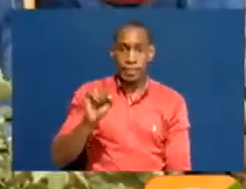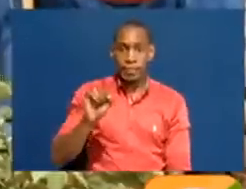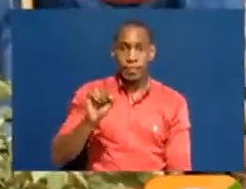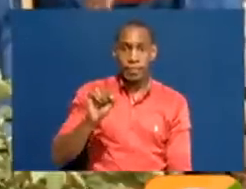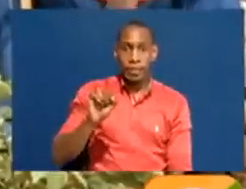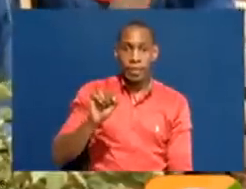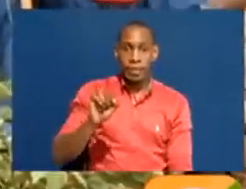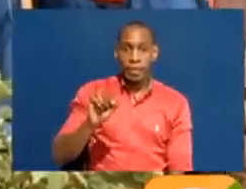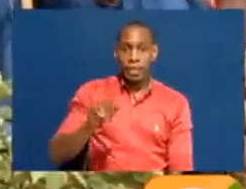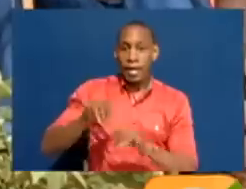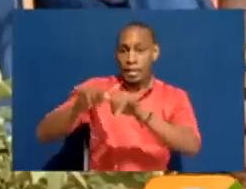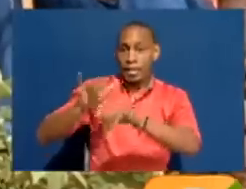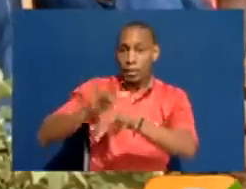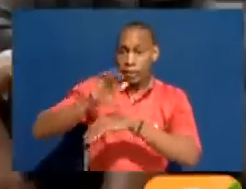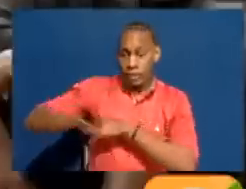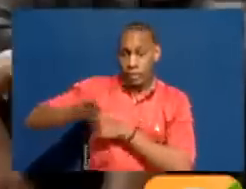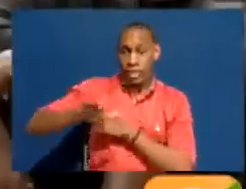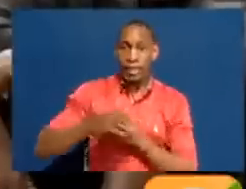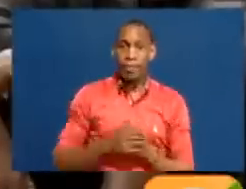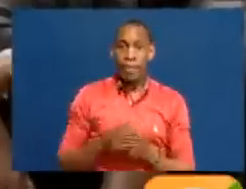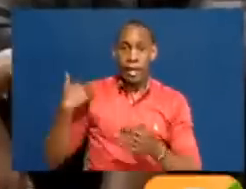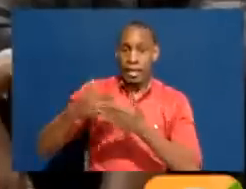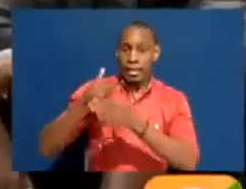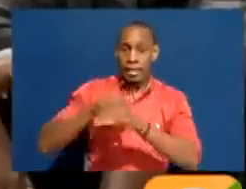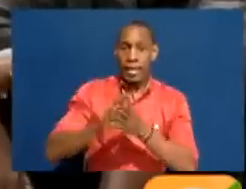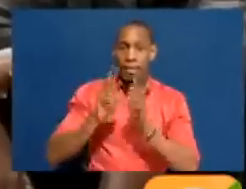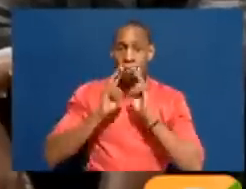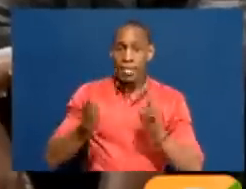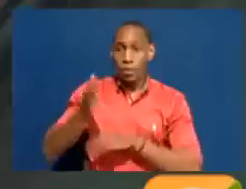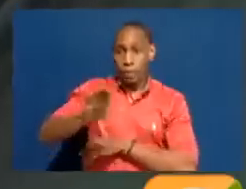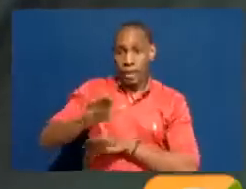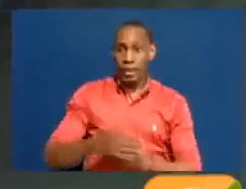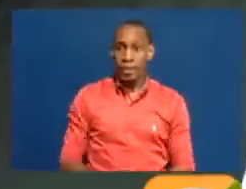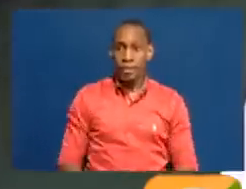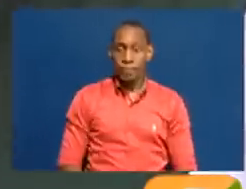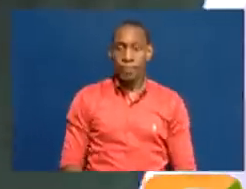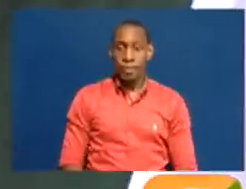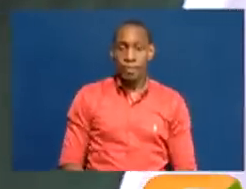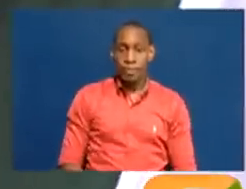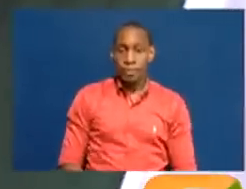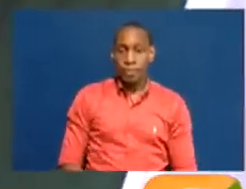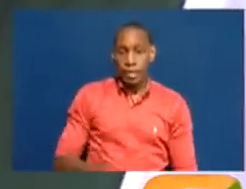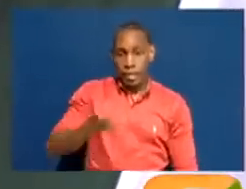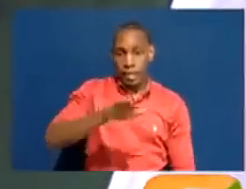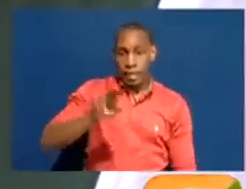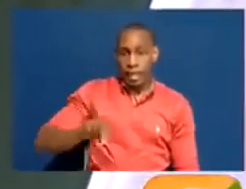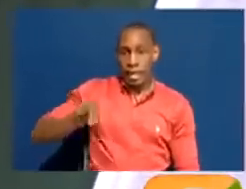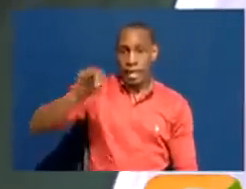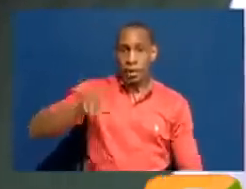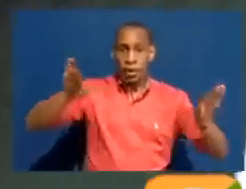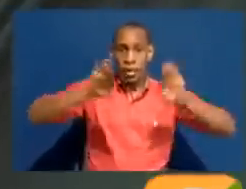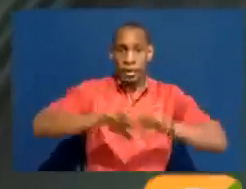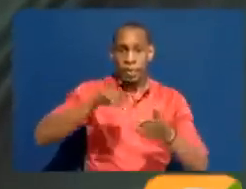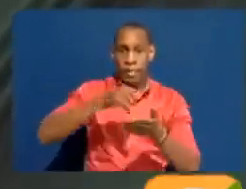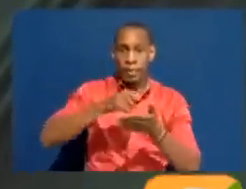Kindiki to camp in the affected zones until order is restored. Hapa North Rift, kati ya